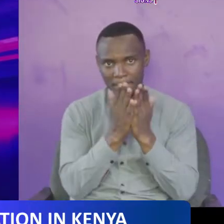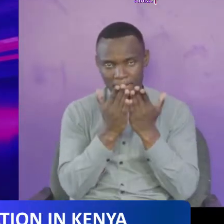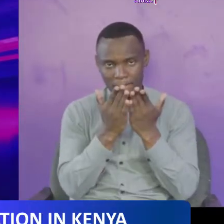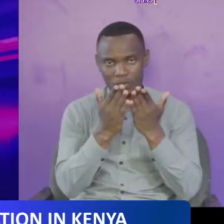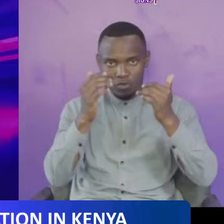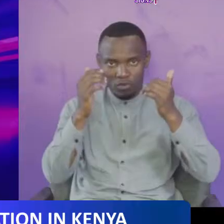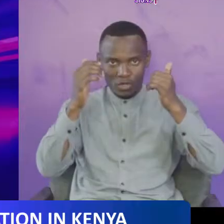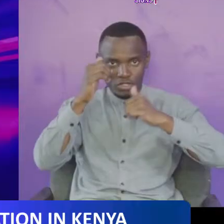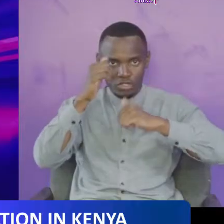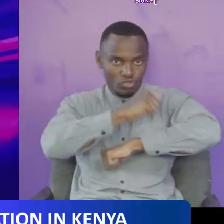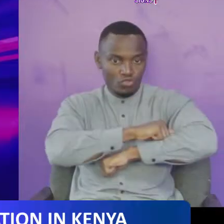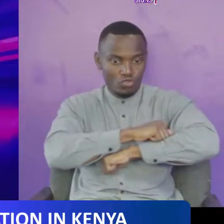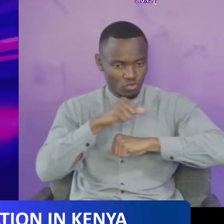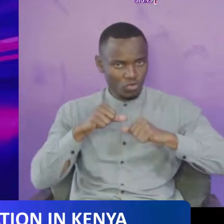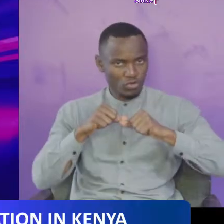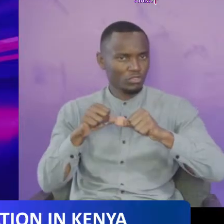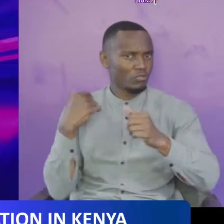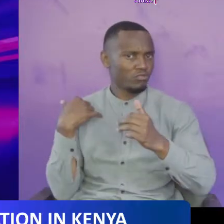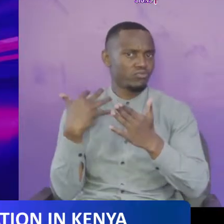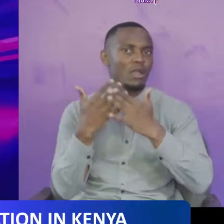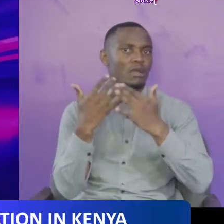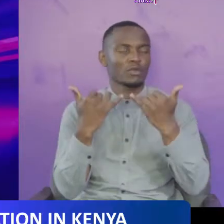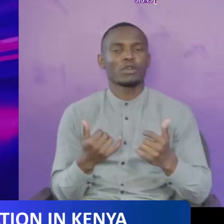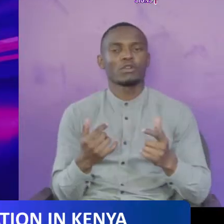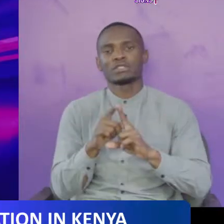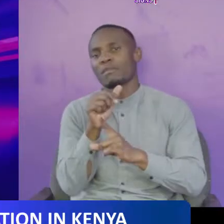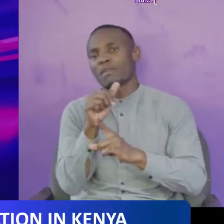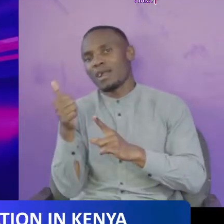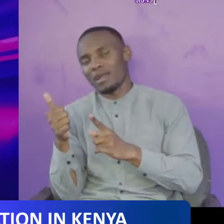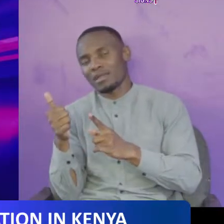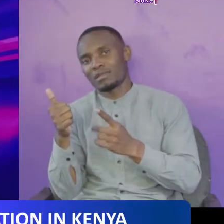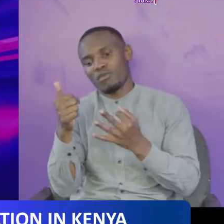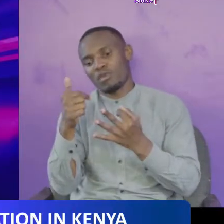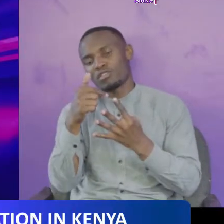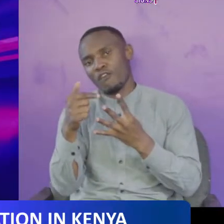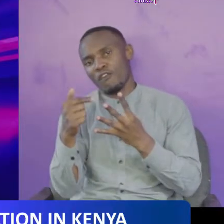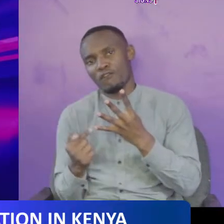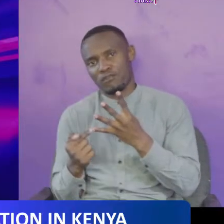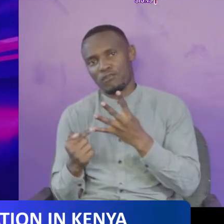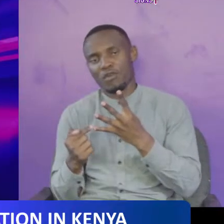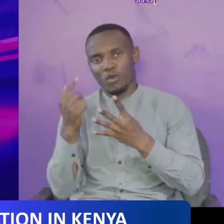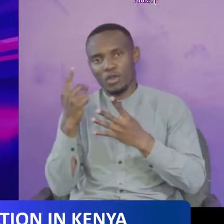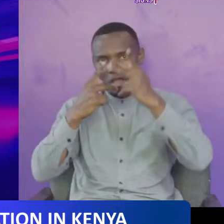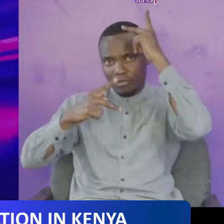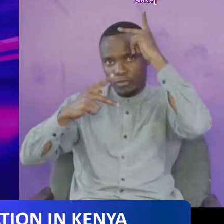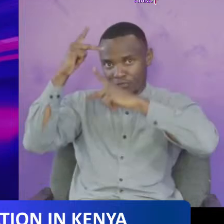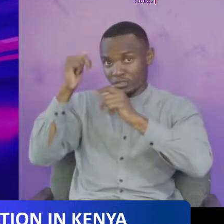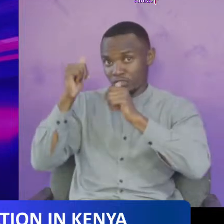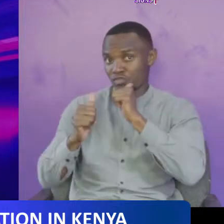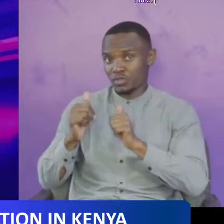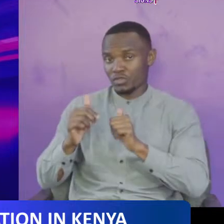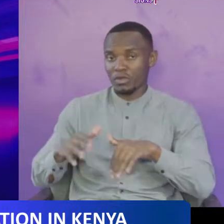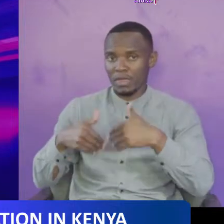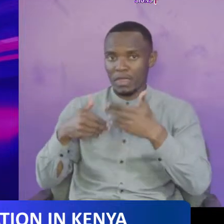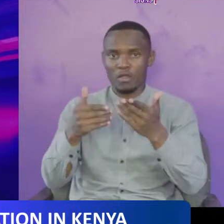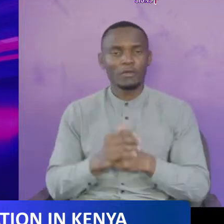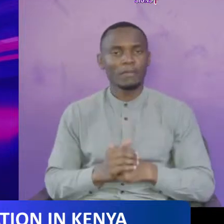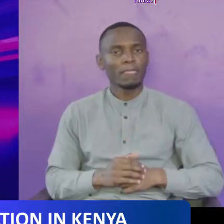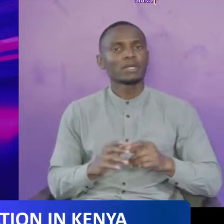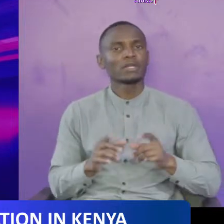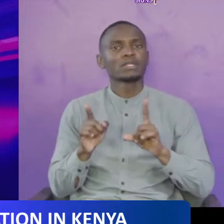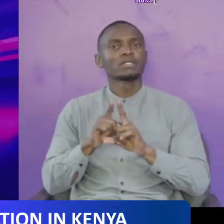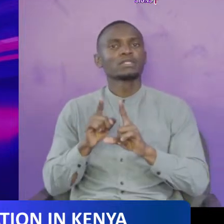doing currently as well, of course, amongst a raft of other disciplines that they offer. When we went for the break,